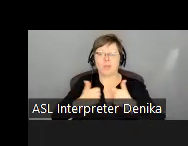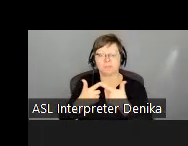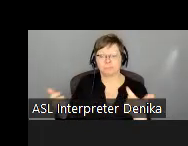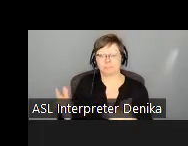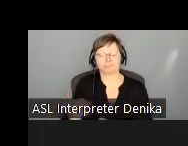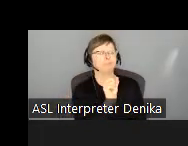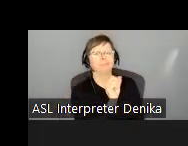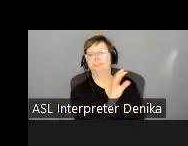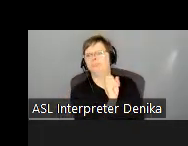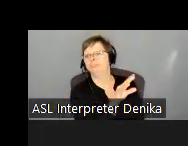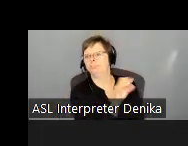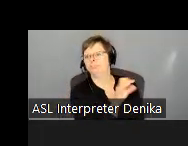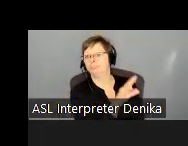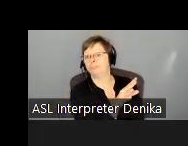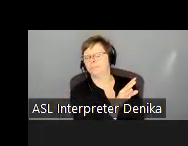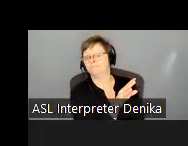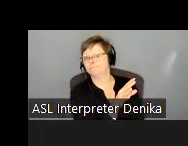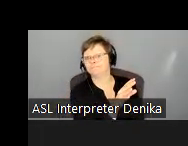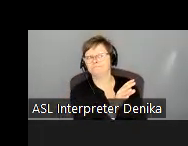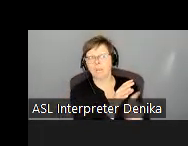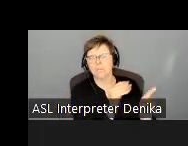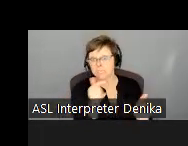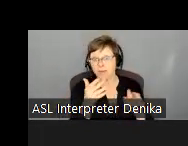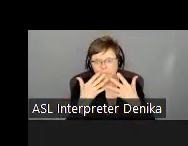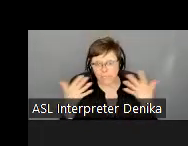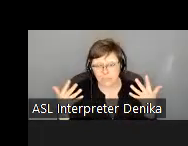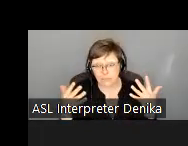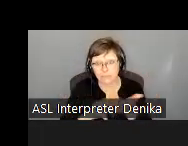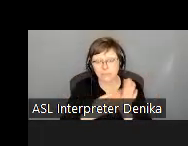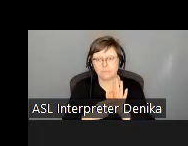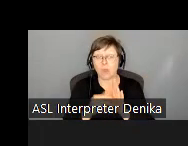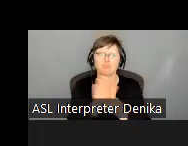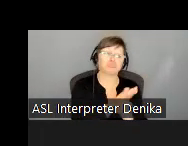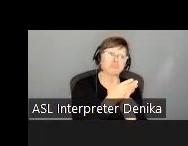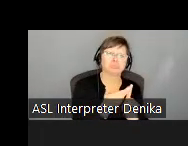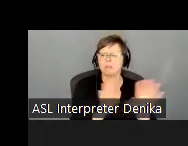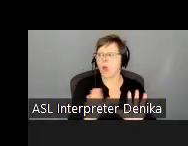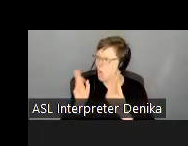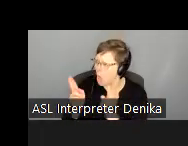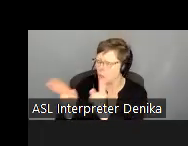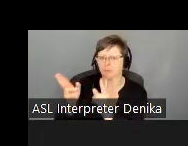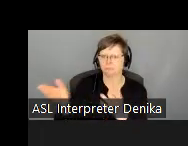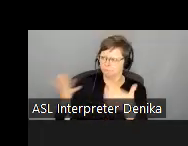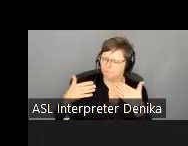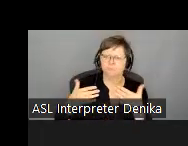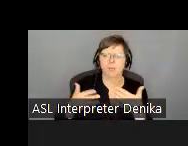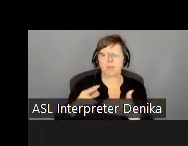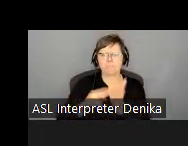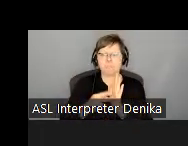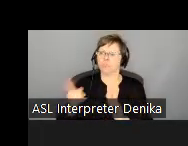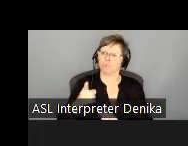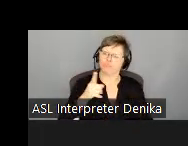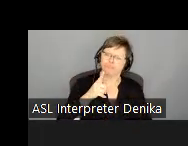Of course, they're not doing it in a friendly manner. It's they're expressing that this is very urgent, that you've done something